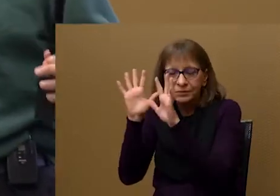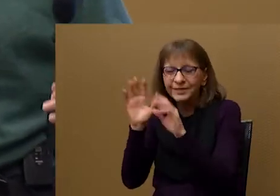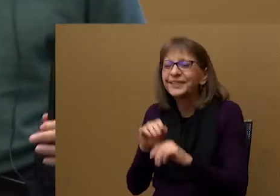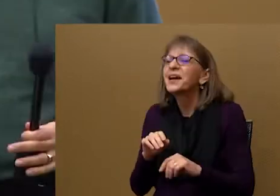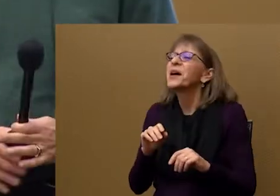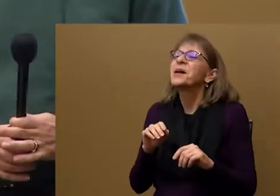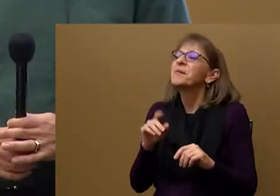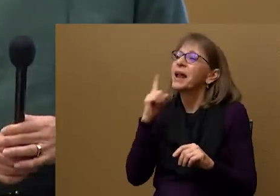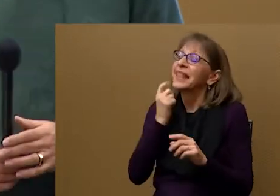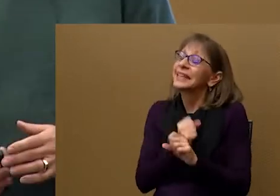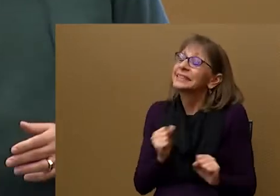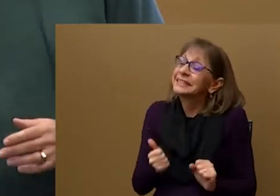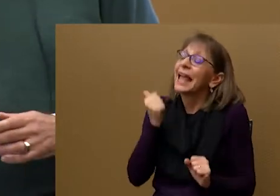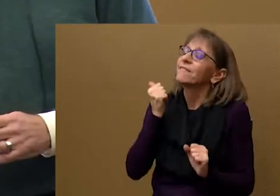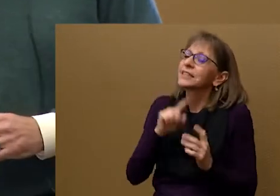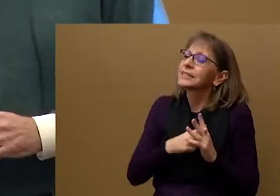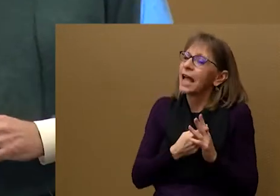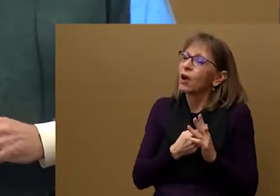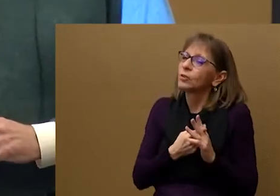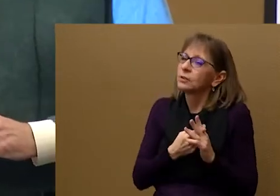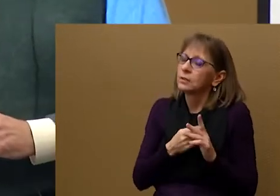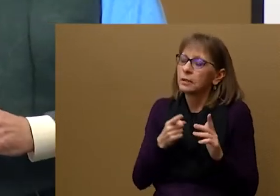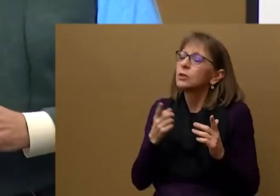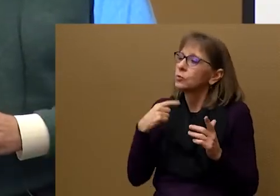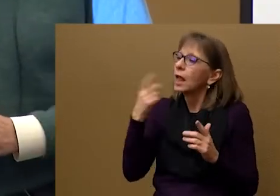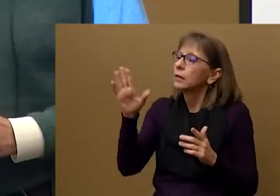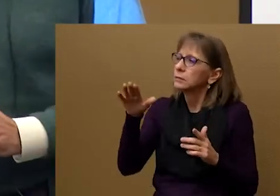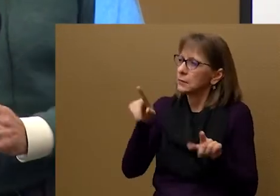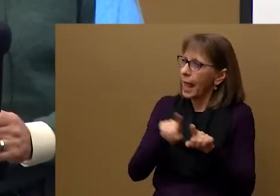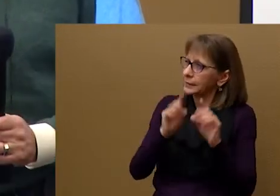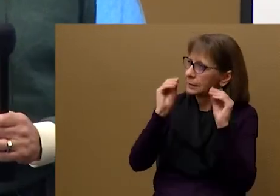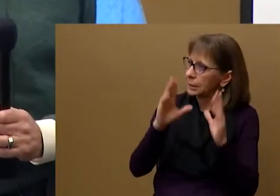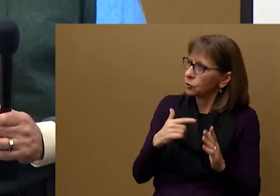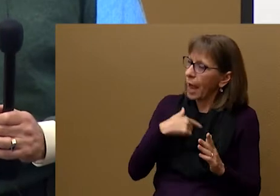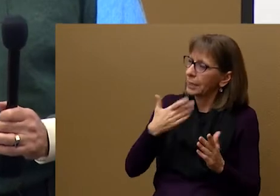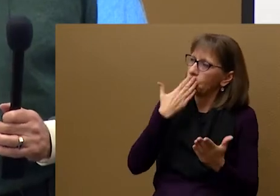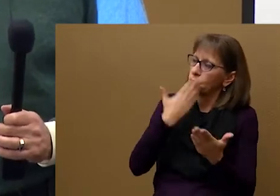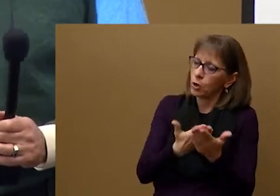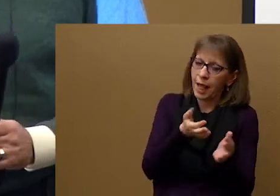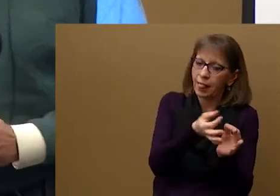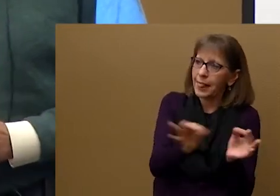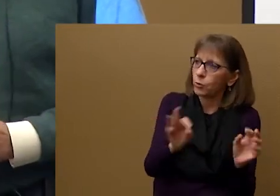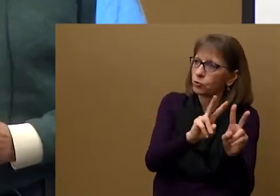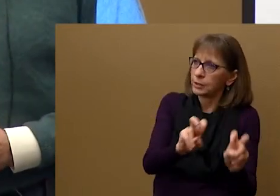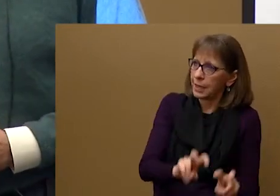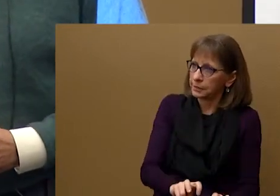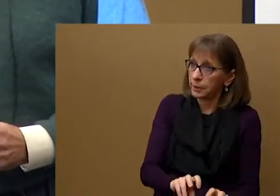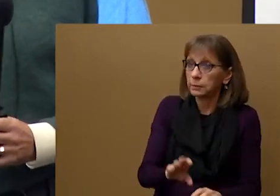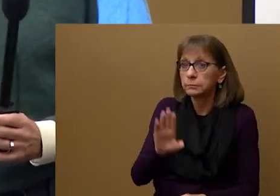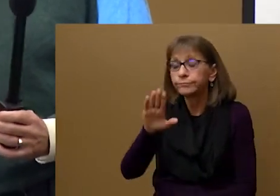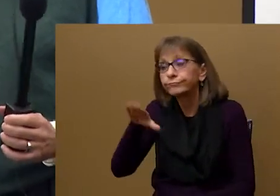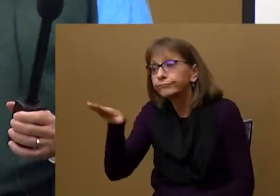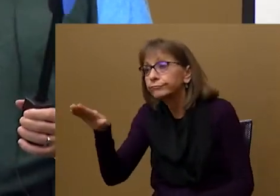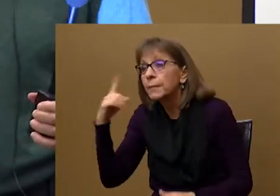and other things too. But I think the safest place to start with is saying, as a teacher, I need a better language assessment. And that, by the way, in the mental